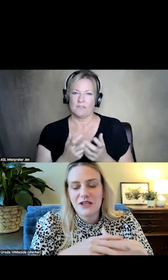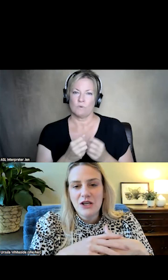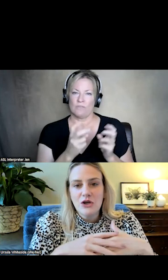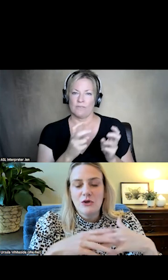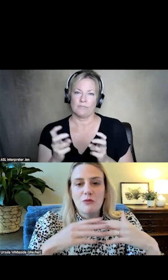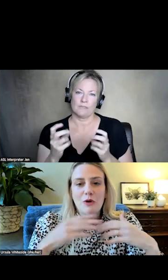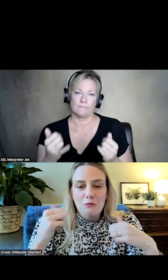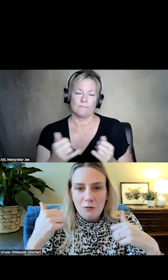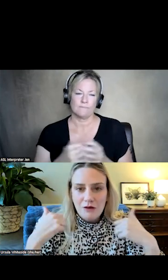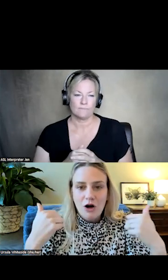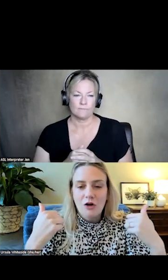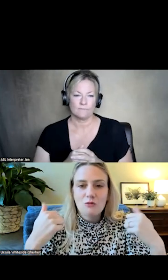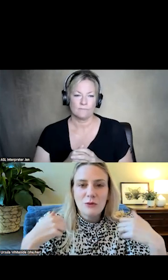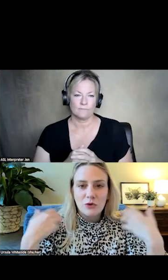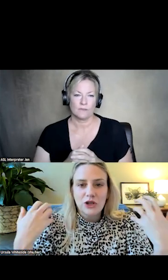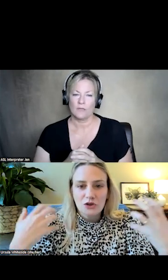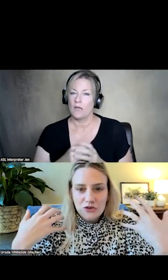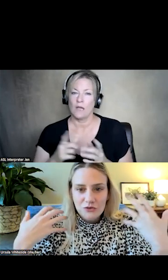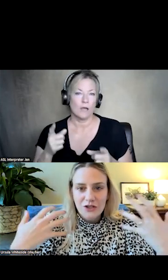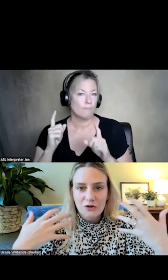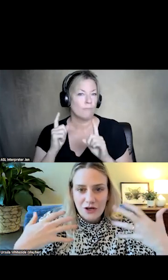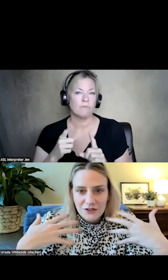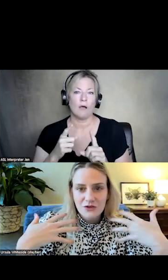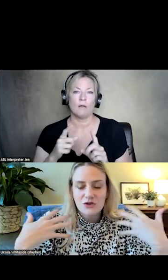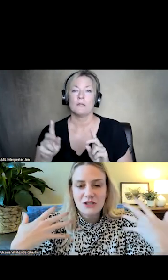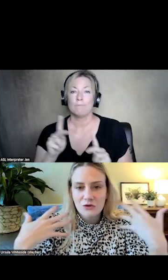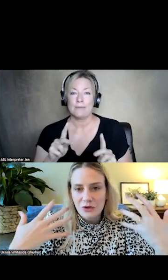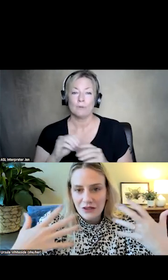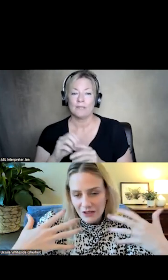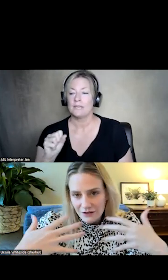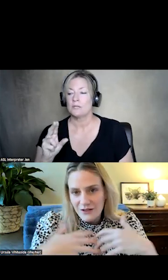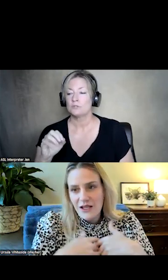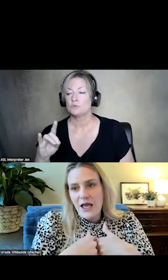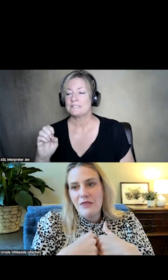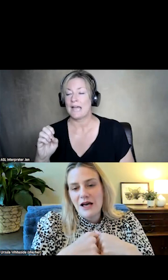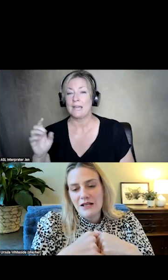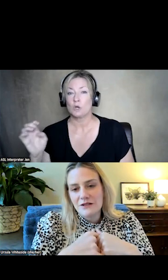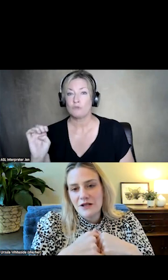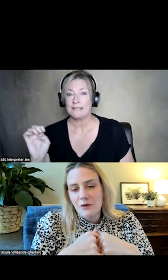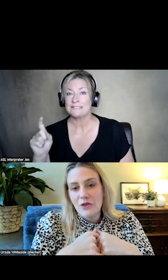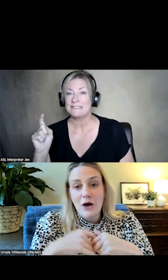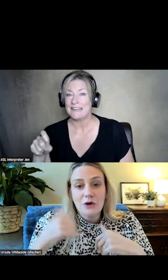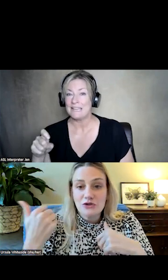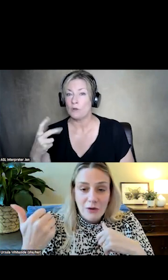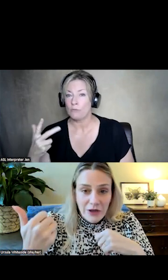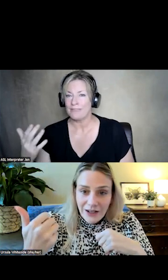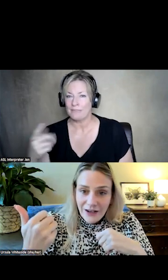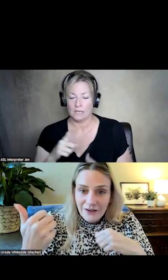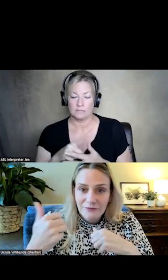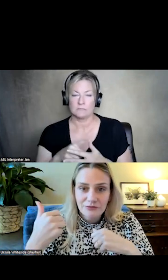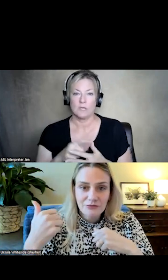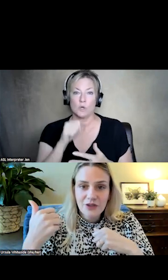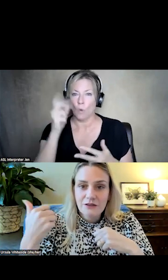is, above all, people in suicidal crisis need three things. And that is that we do not